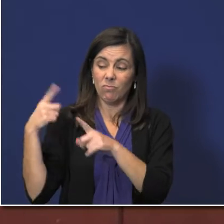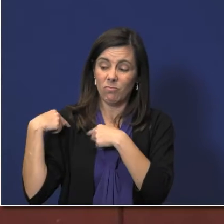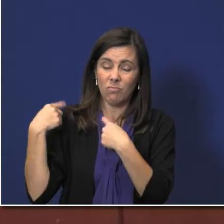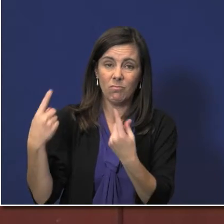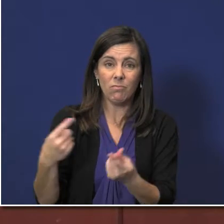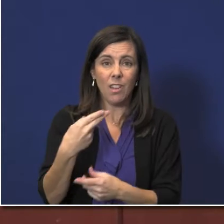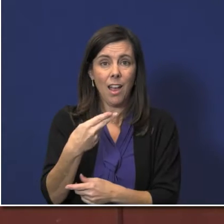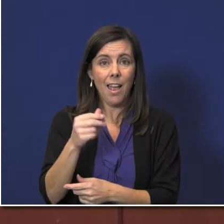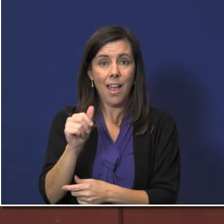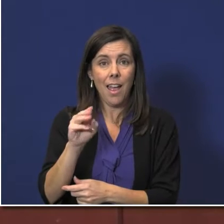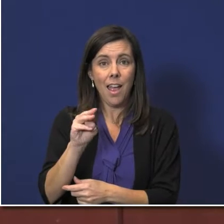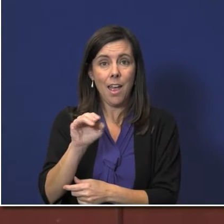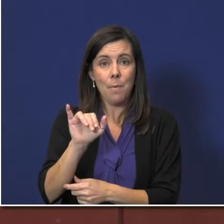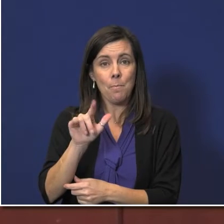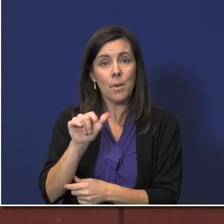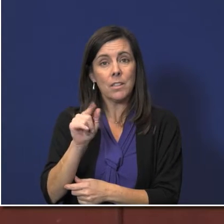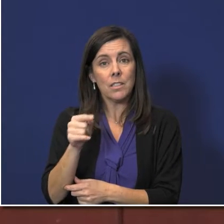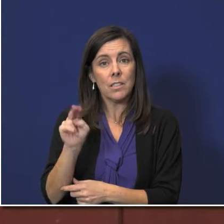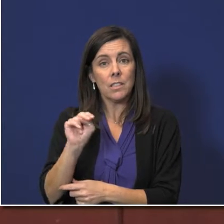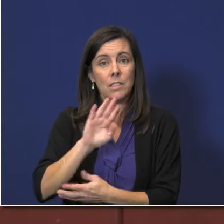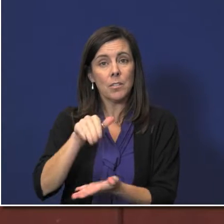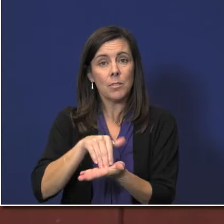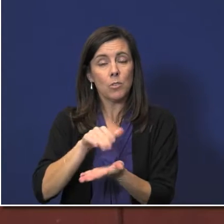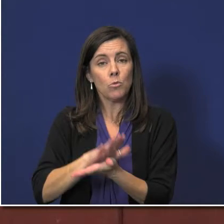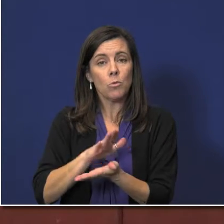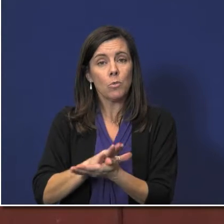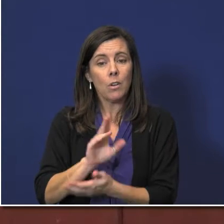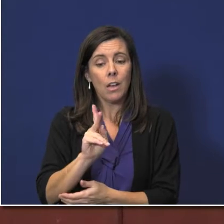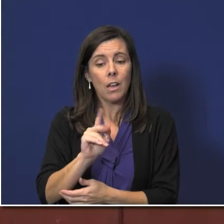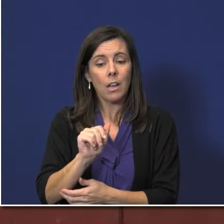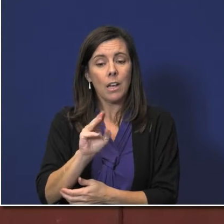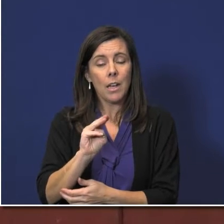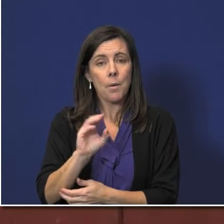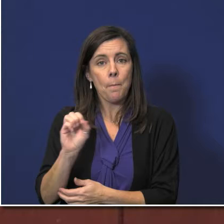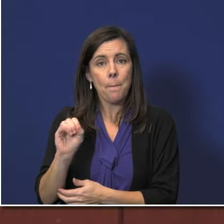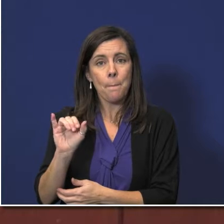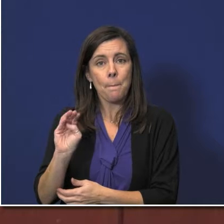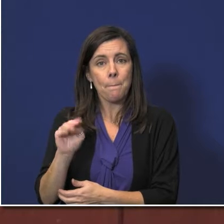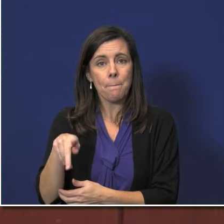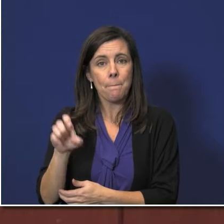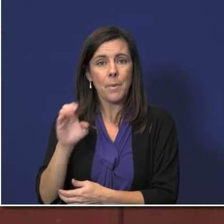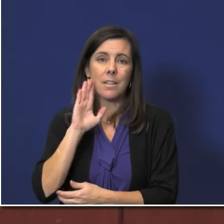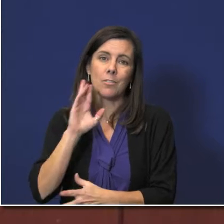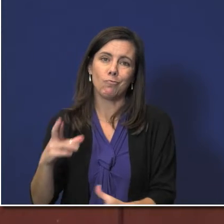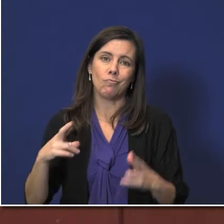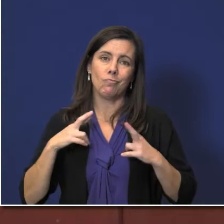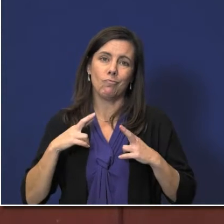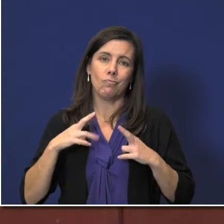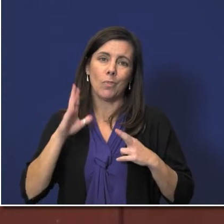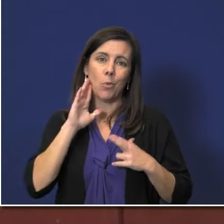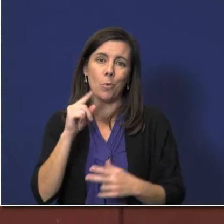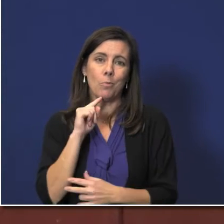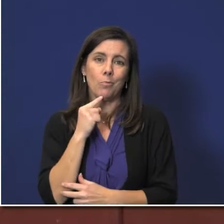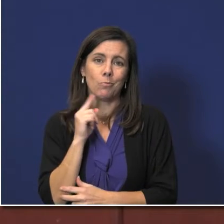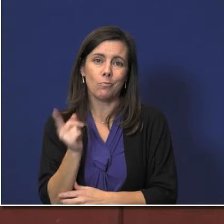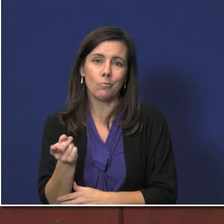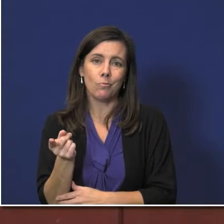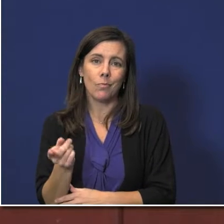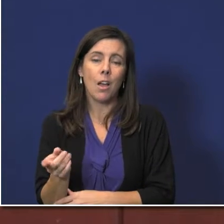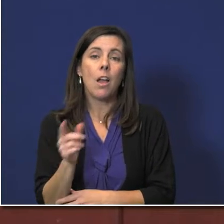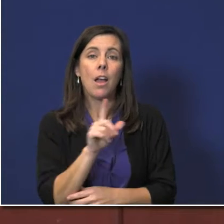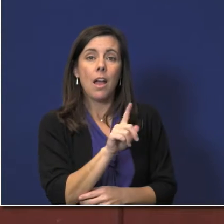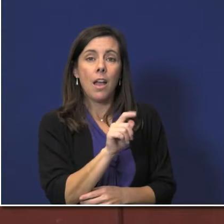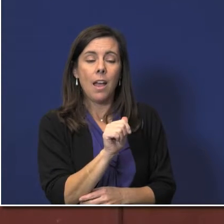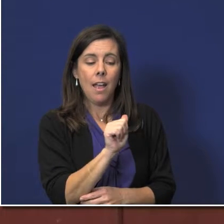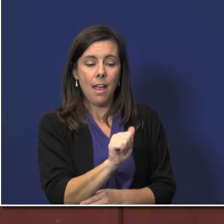Hamilton Middle School Principal Kim Sempe will be retiring, and we'll certainly miss Kim. And then longtime Aragon Middle